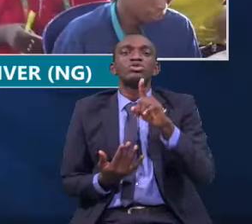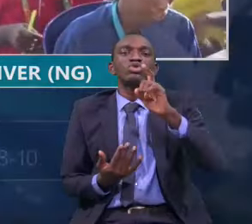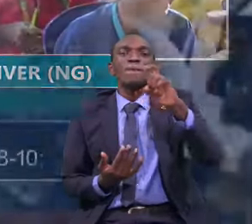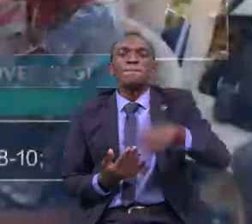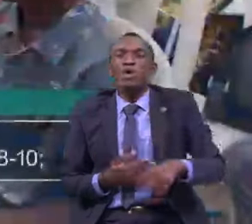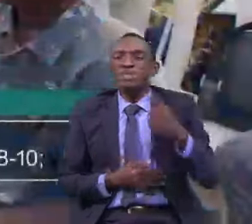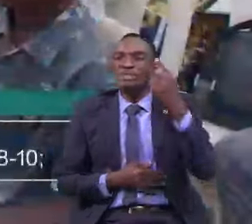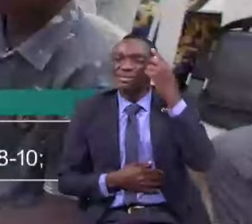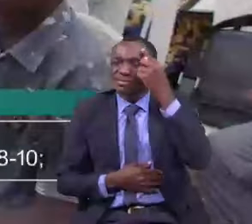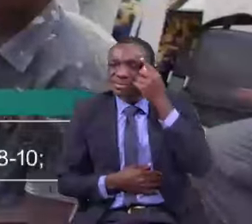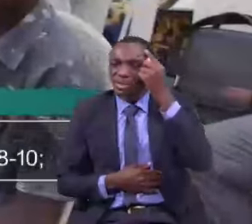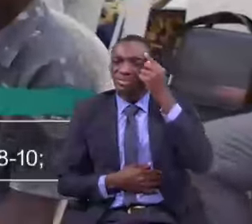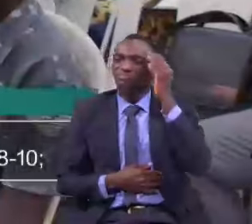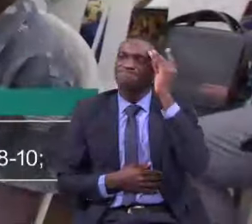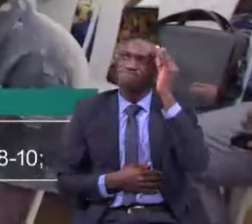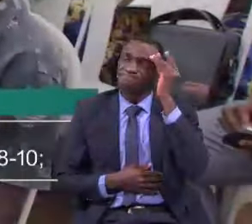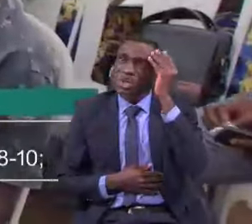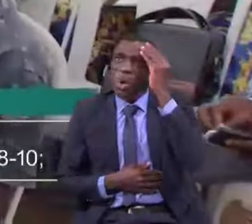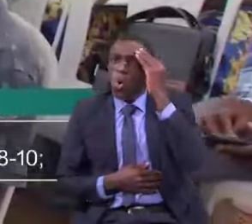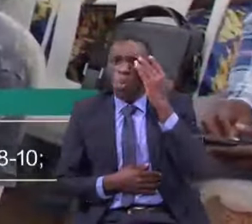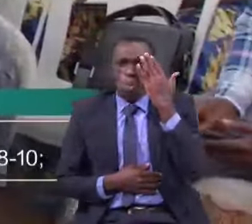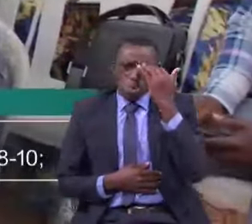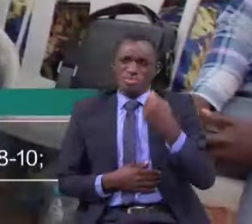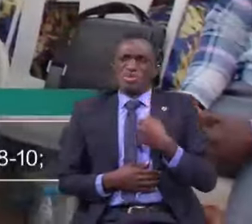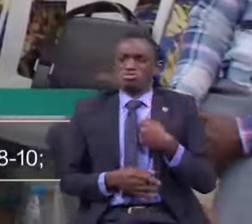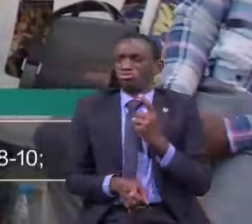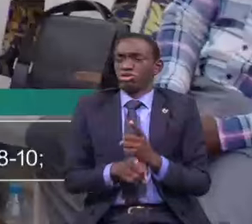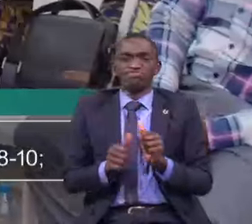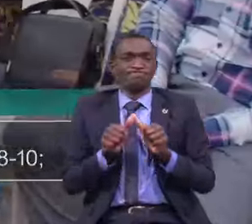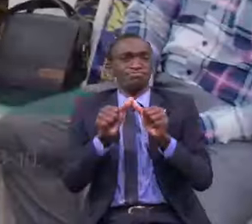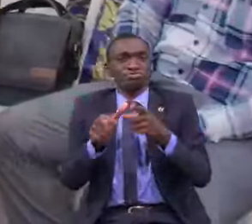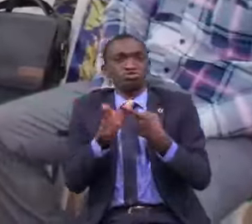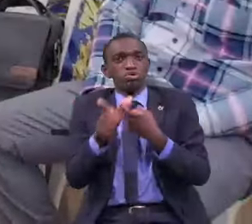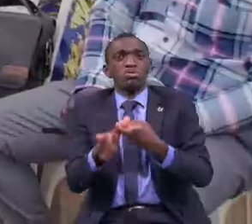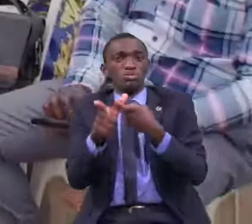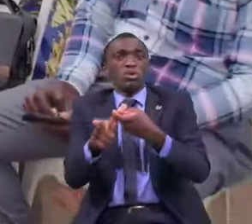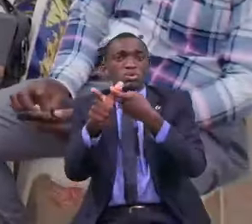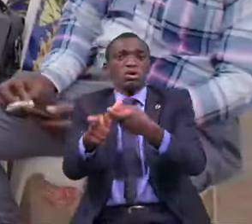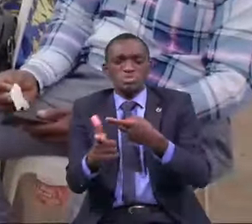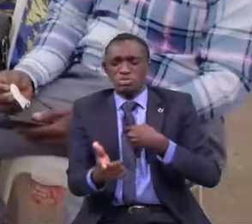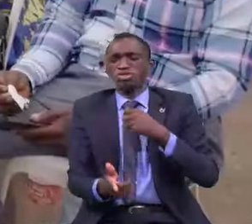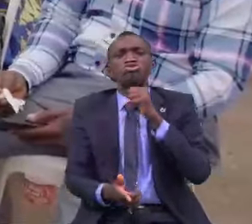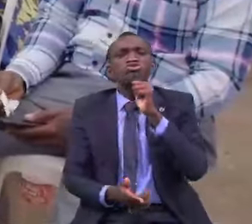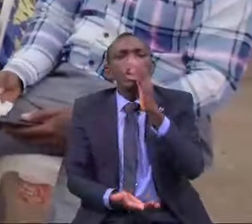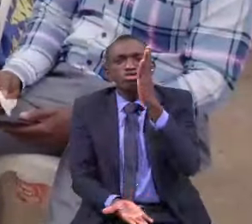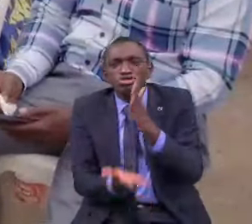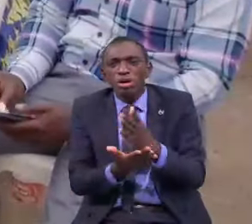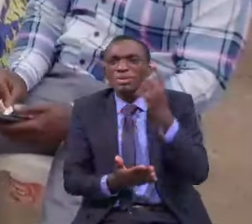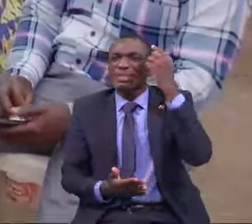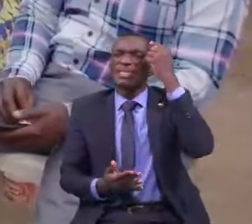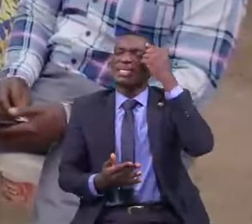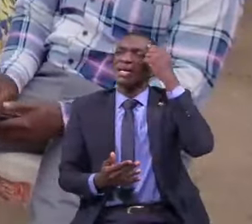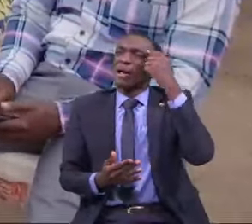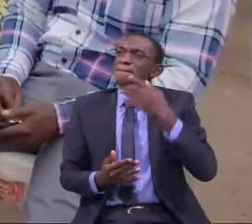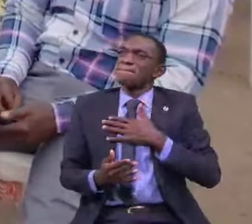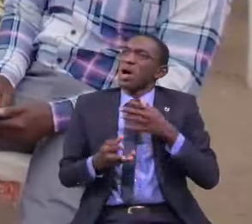think. Why do I just keep running and running and I don't stop to think about the path I'm taking?